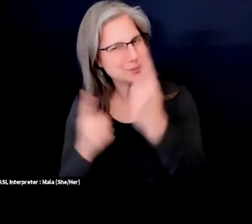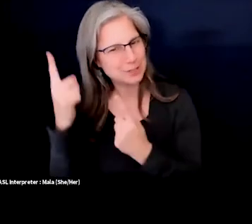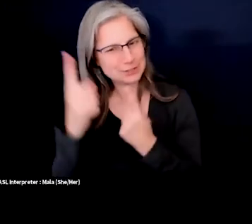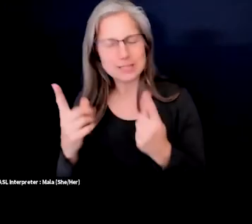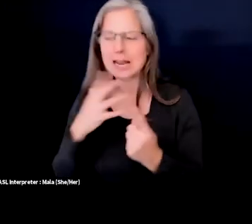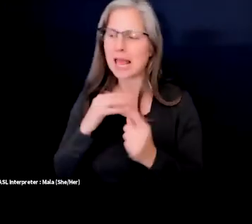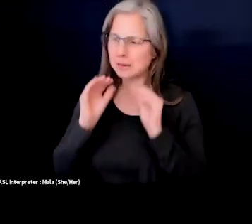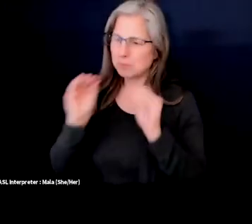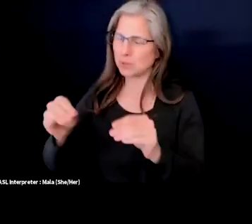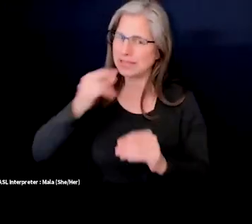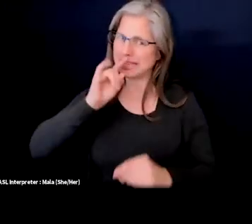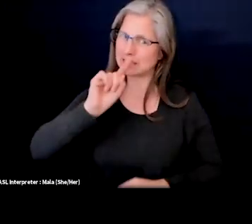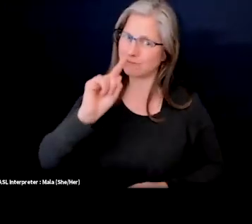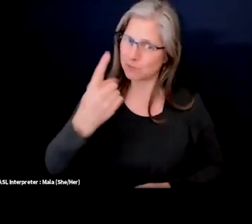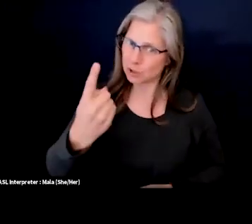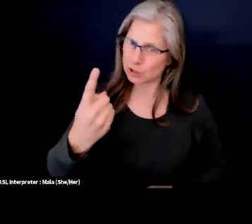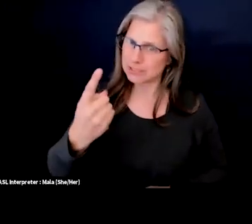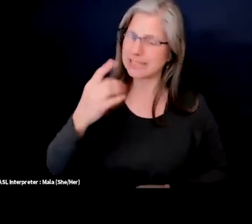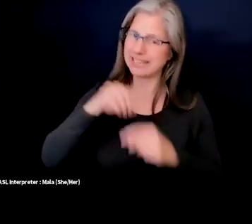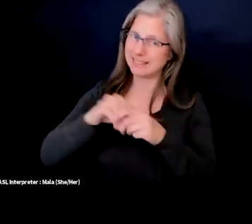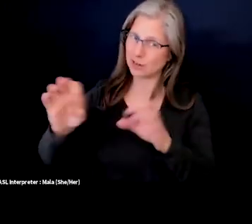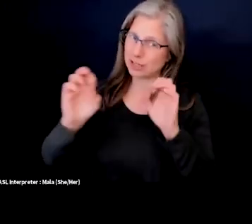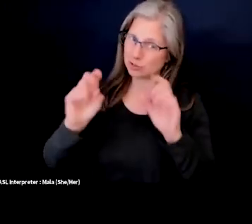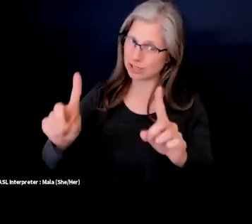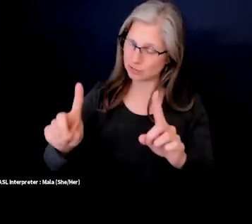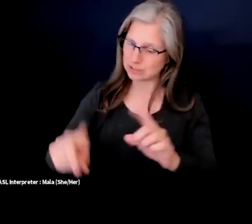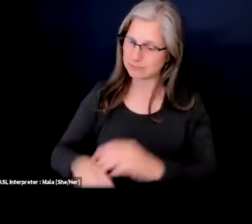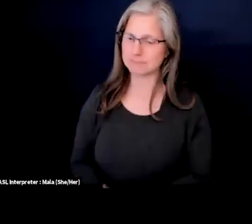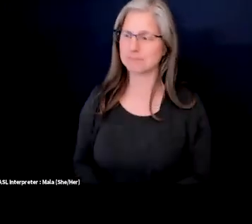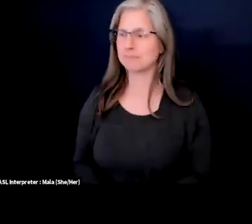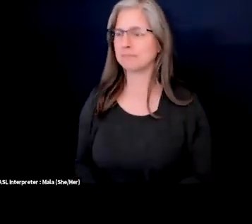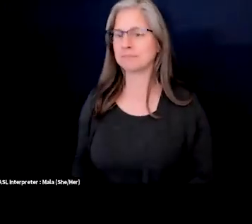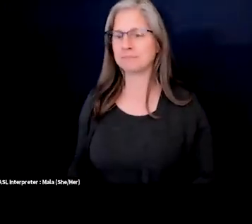put the kids first and their education.